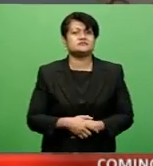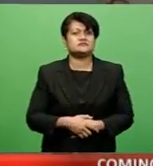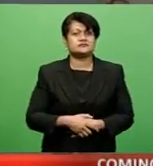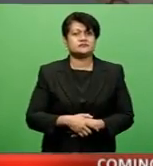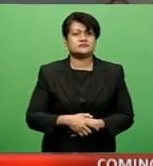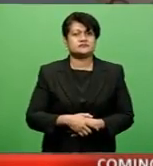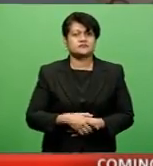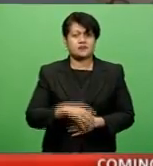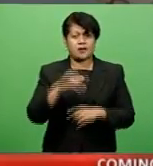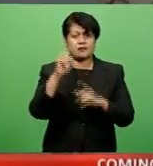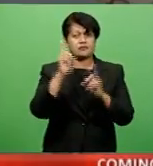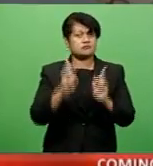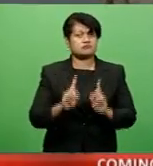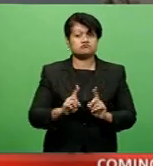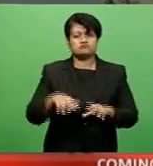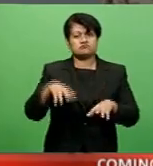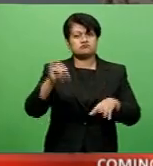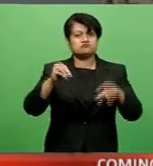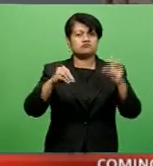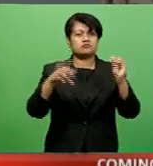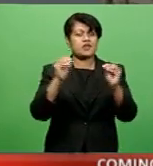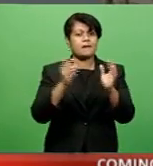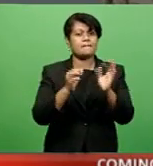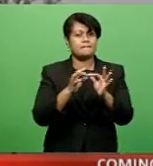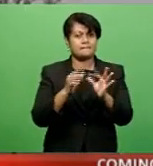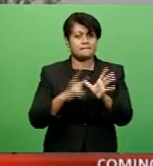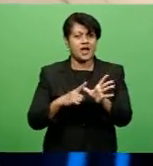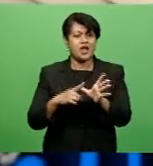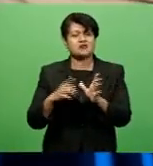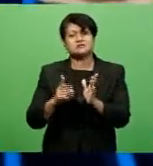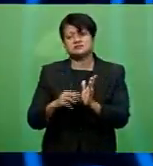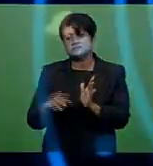And no electricity in Ba, Tavua and Rakiraki.